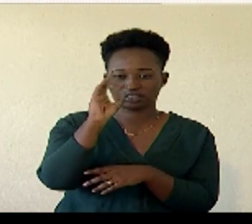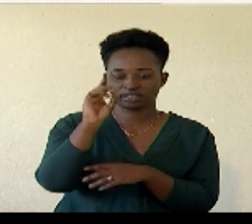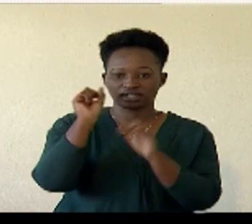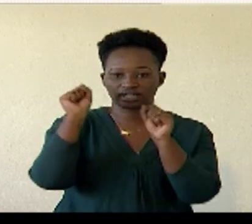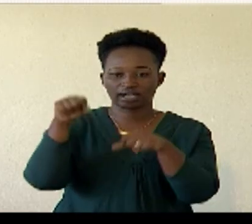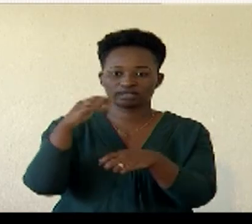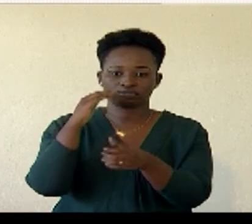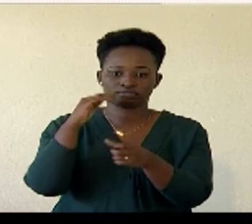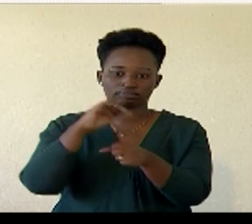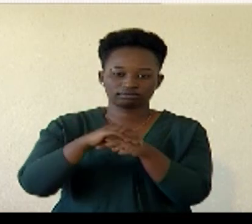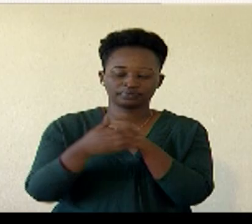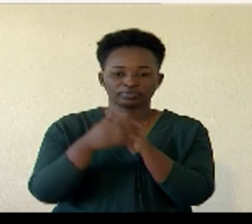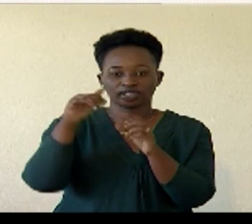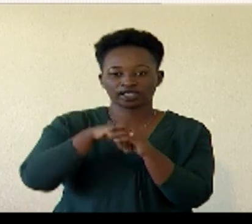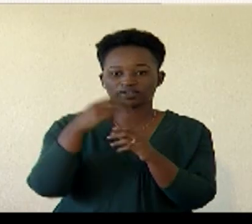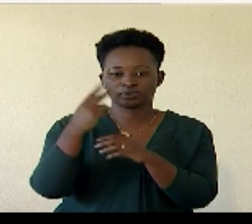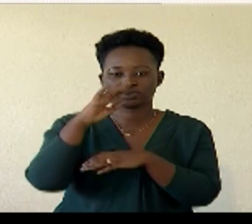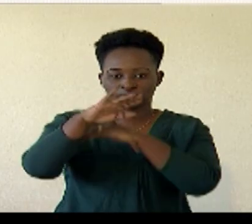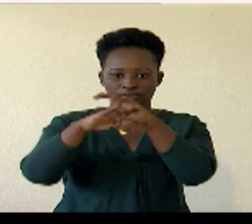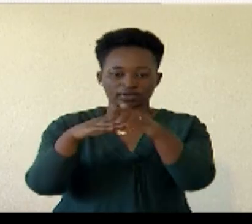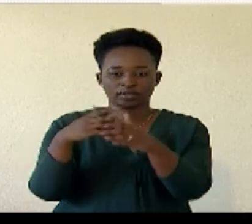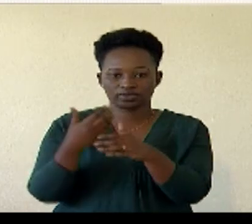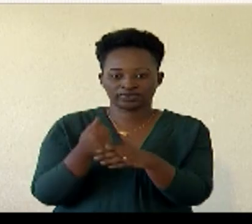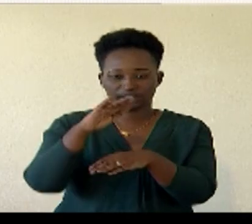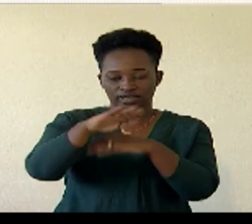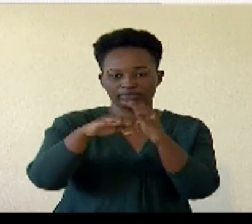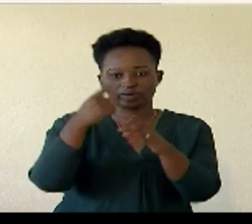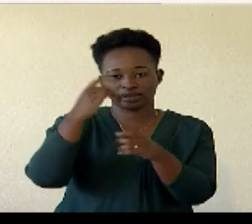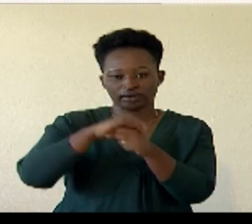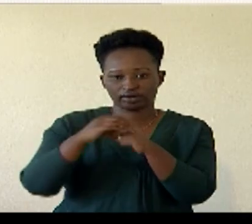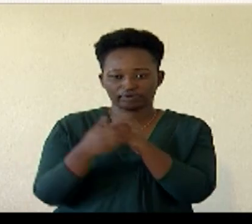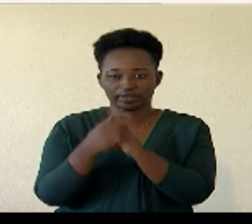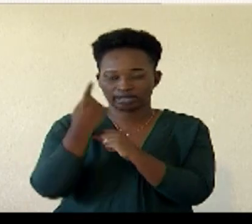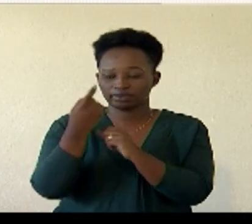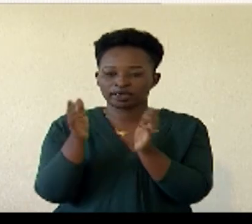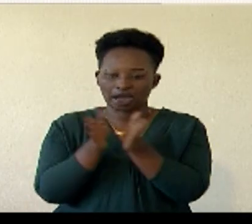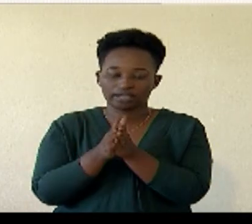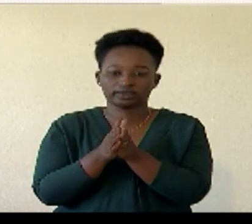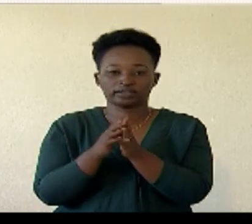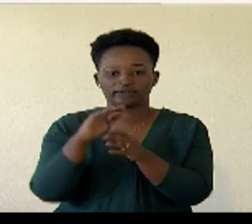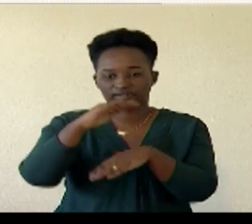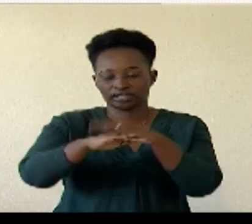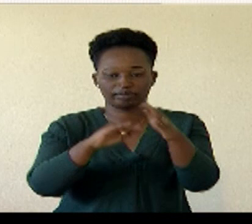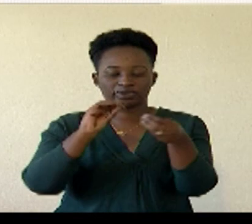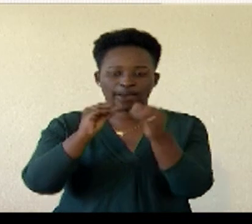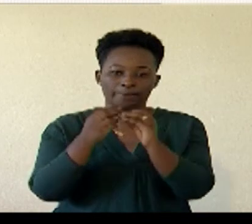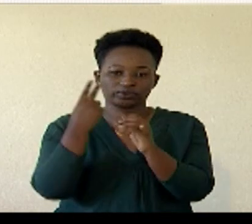that is benzanal, step number 1, forming J, step number 2, and then forming